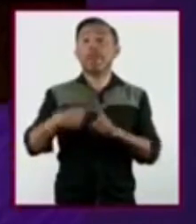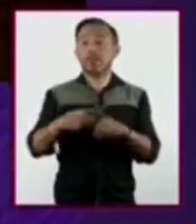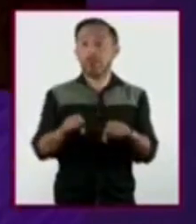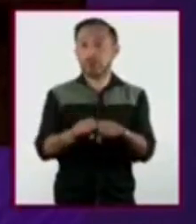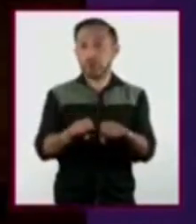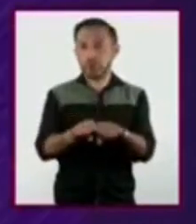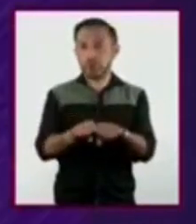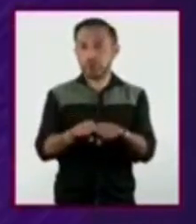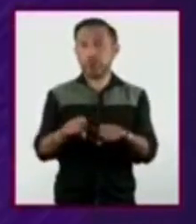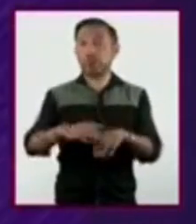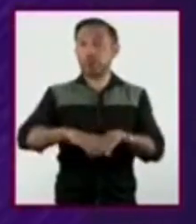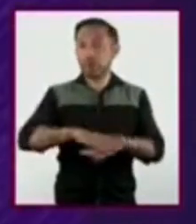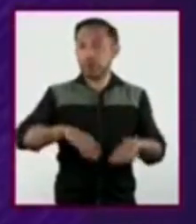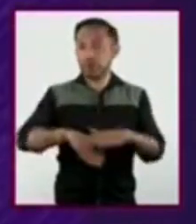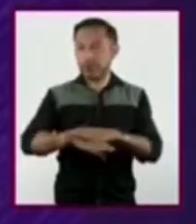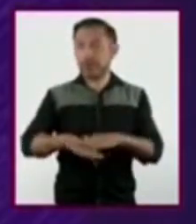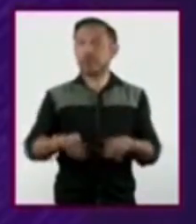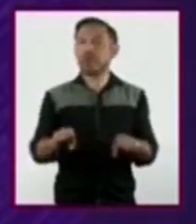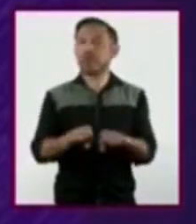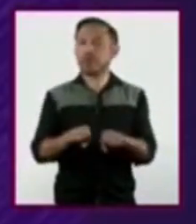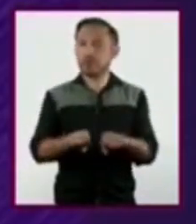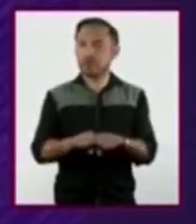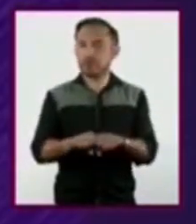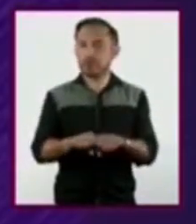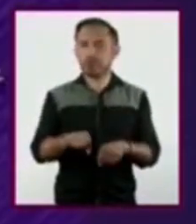shoes. What's he wearing?